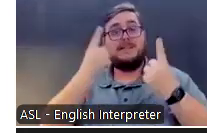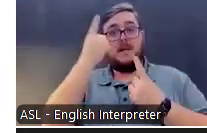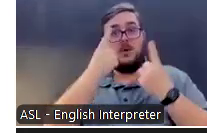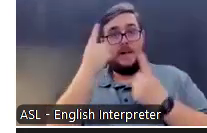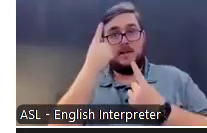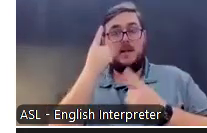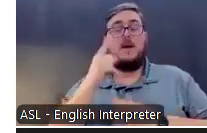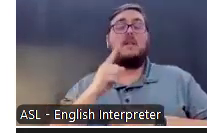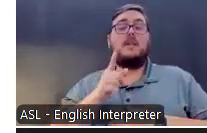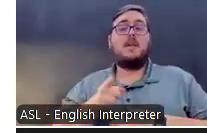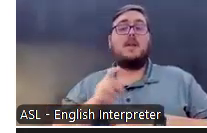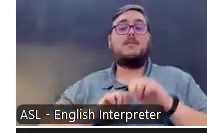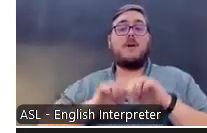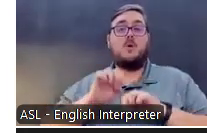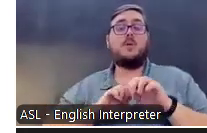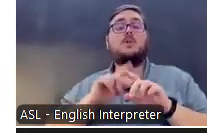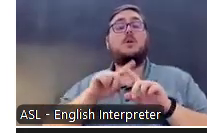are IEP team decisions.